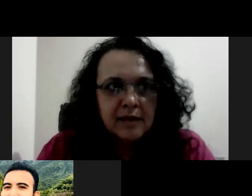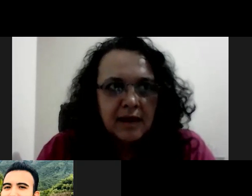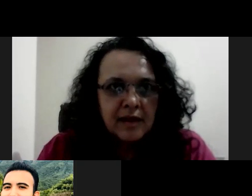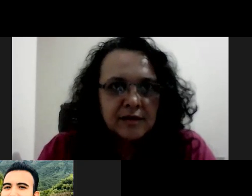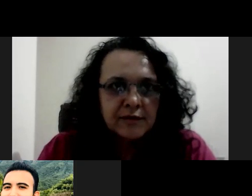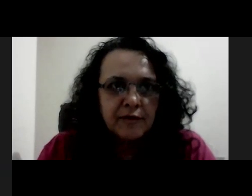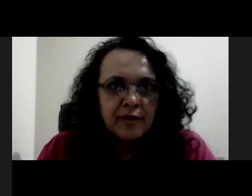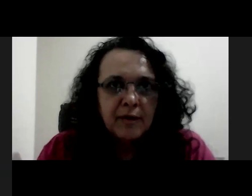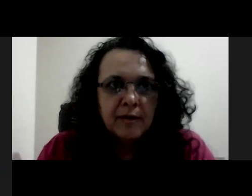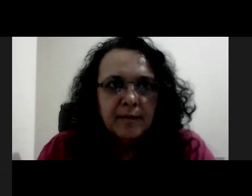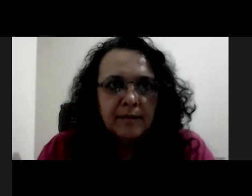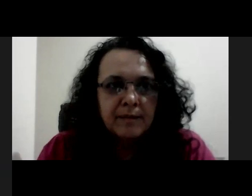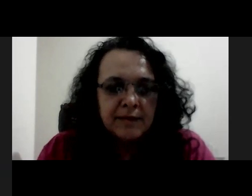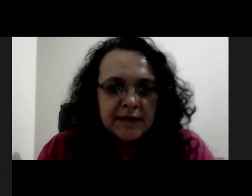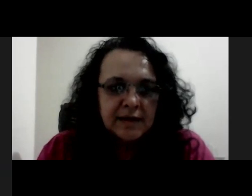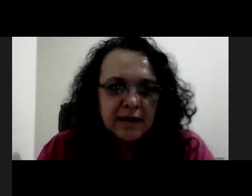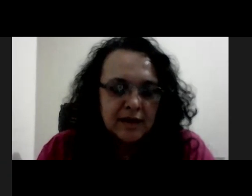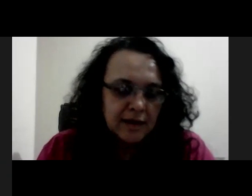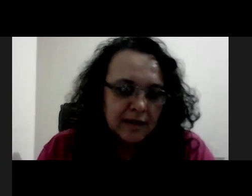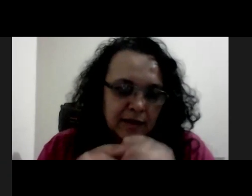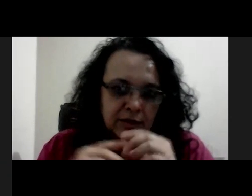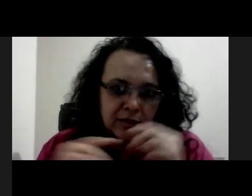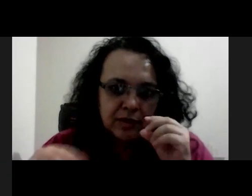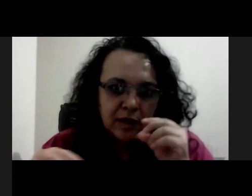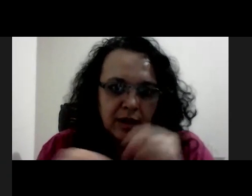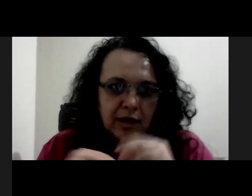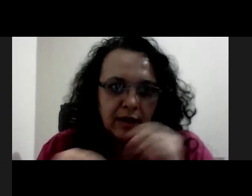made quenas from PVC